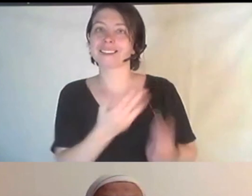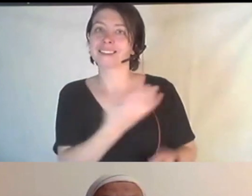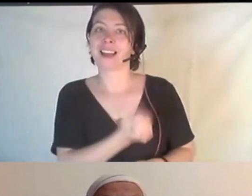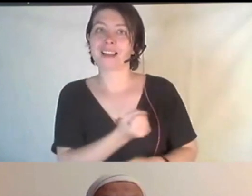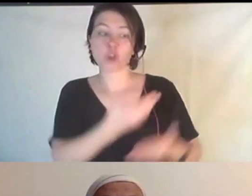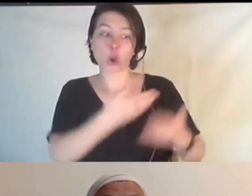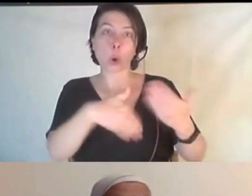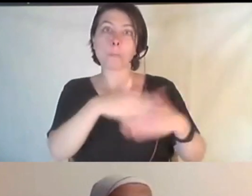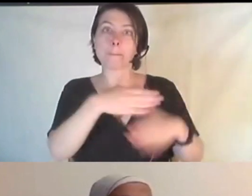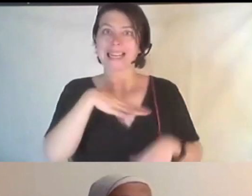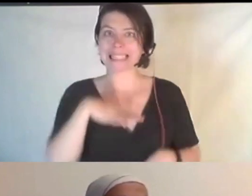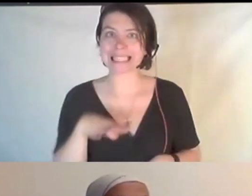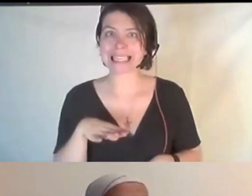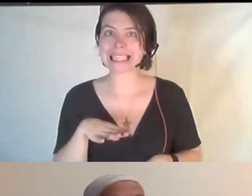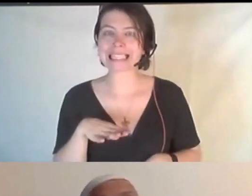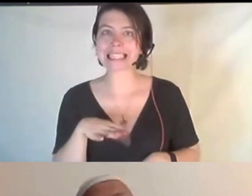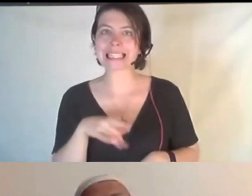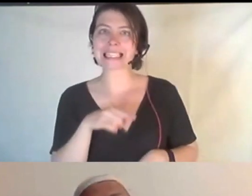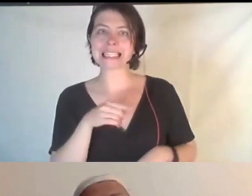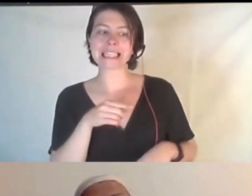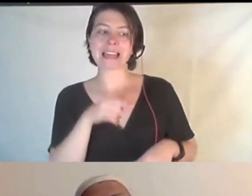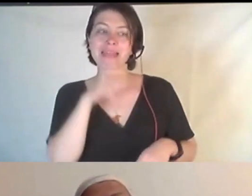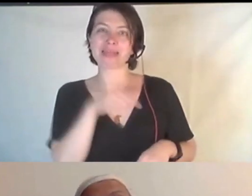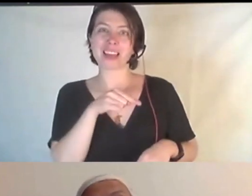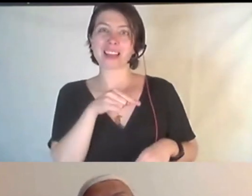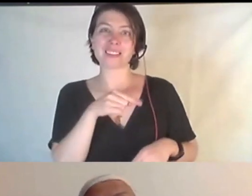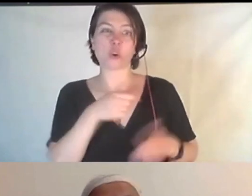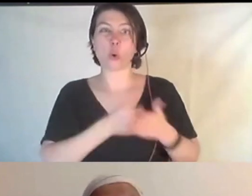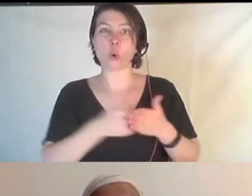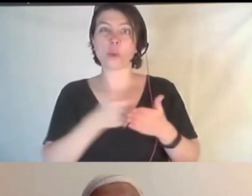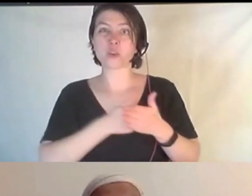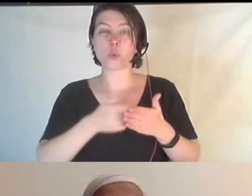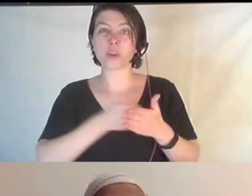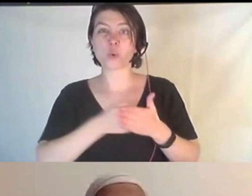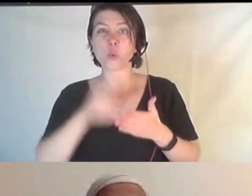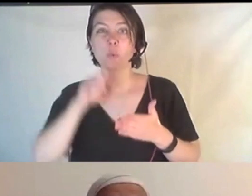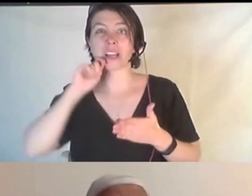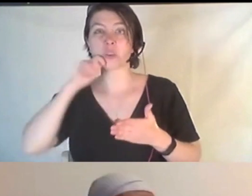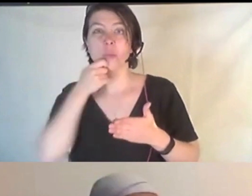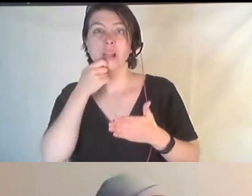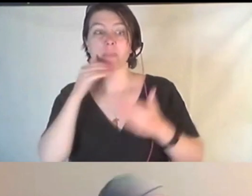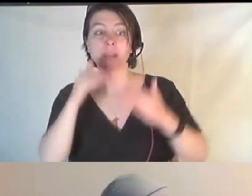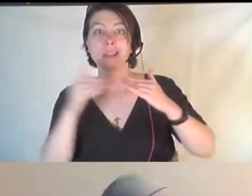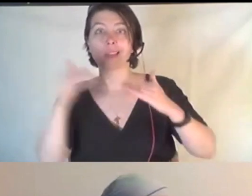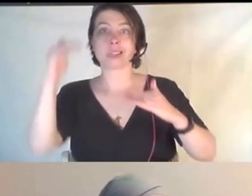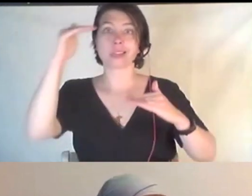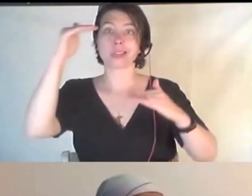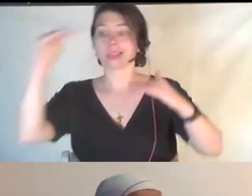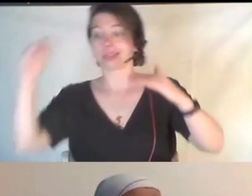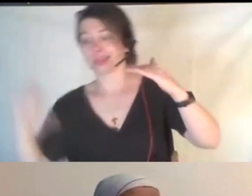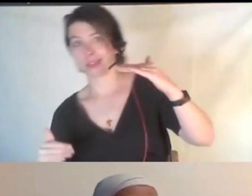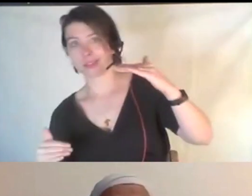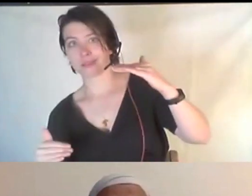not able to, you know, go out and seek adventures for herself in that sense.